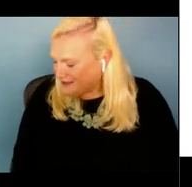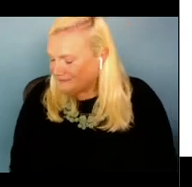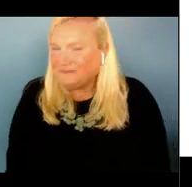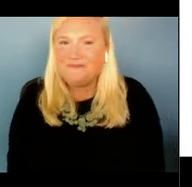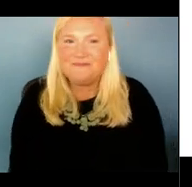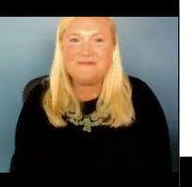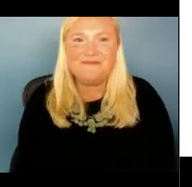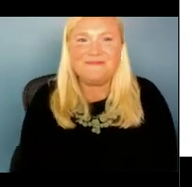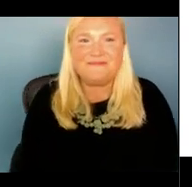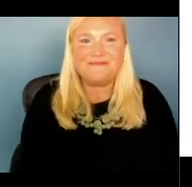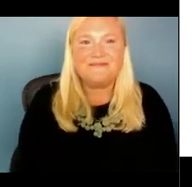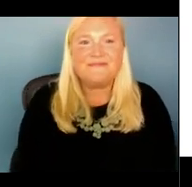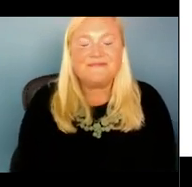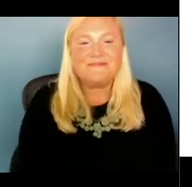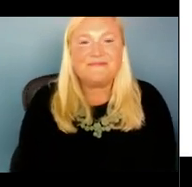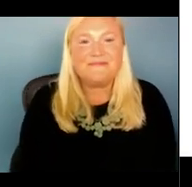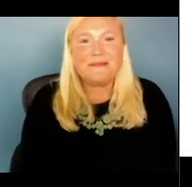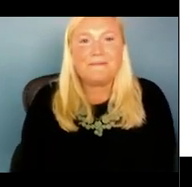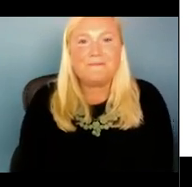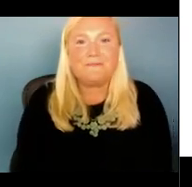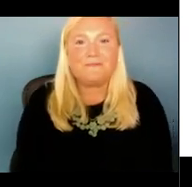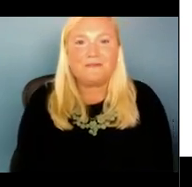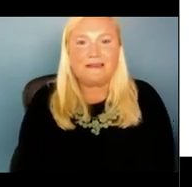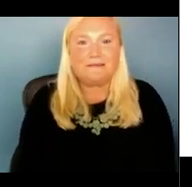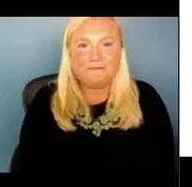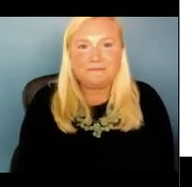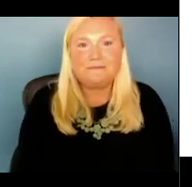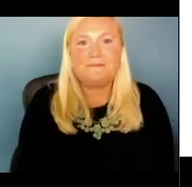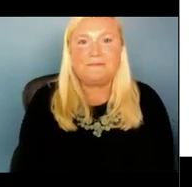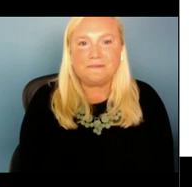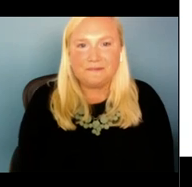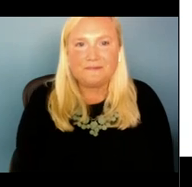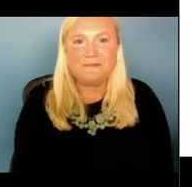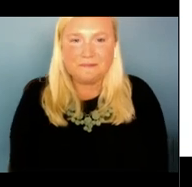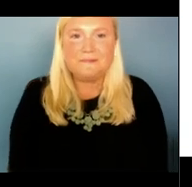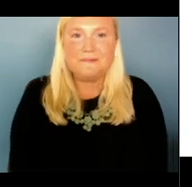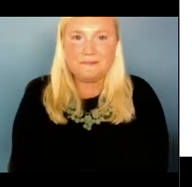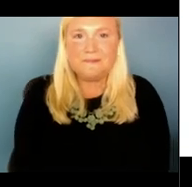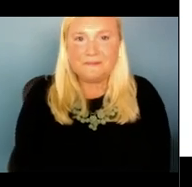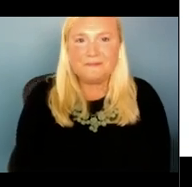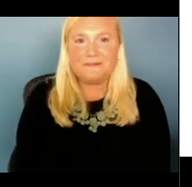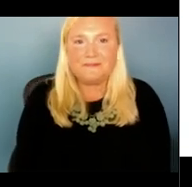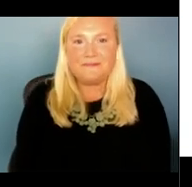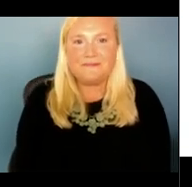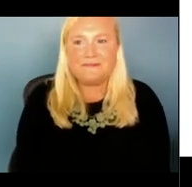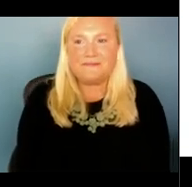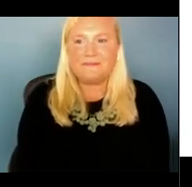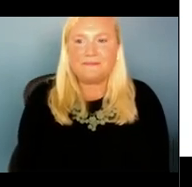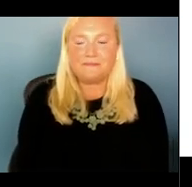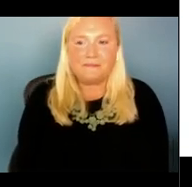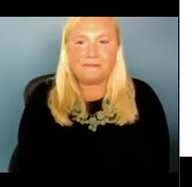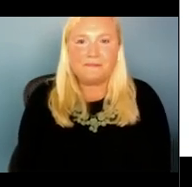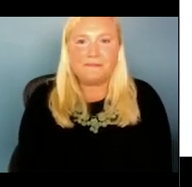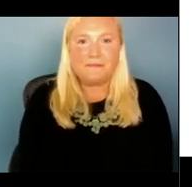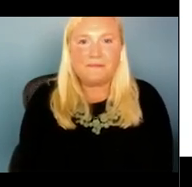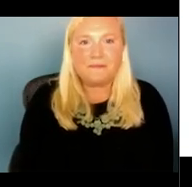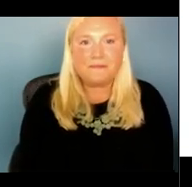good. I'm happy. So I want to think about what stuttering is in a couple of different ways. most of the time,